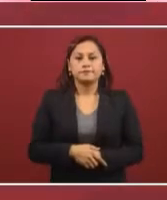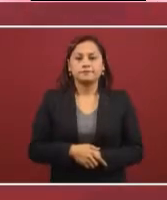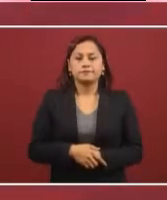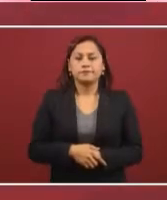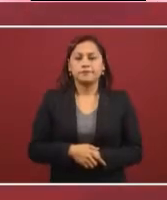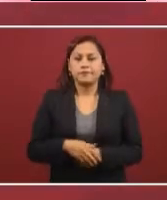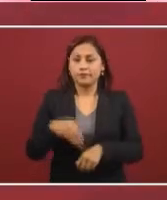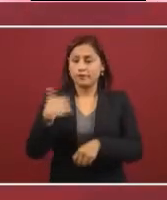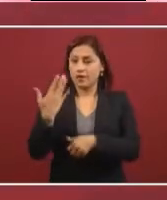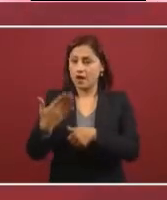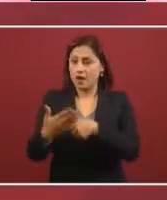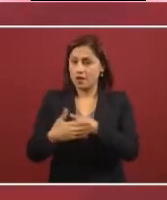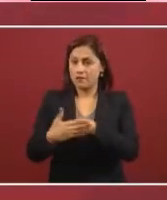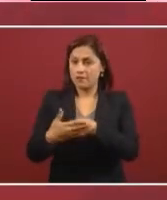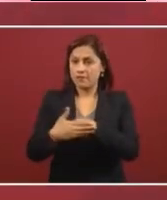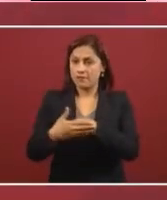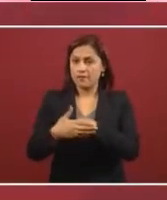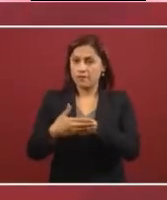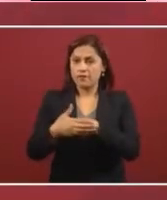I'm waiting to apply